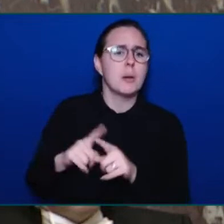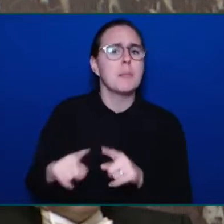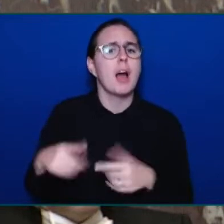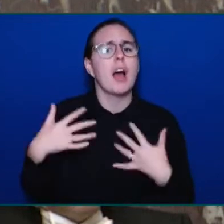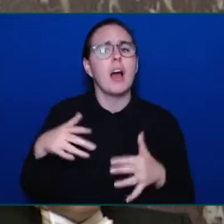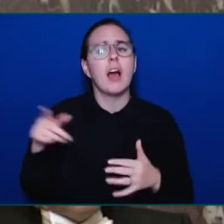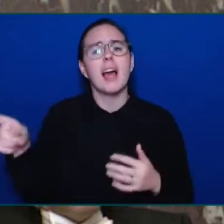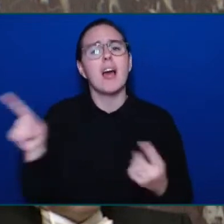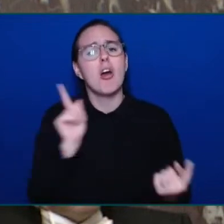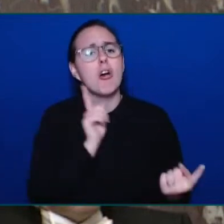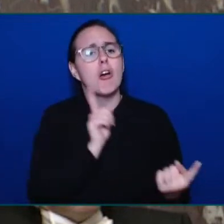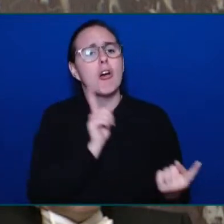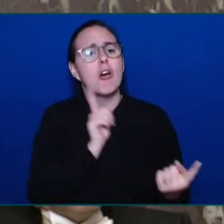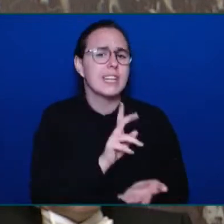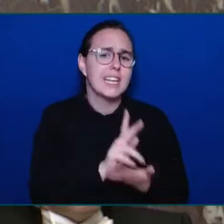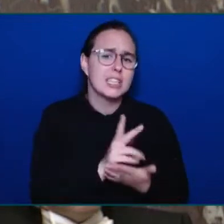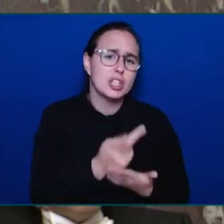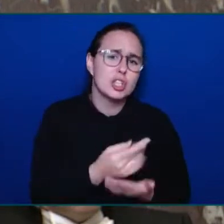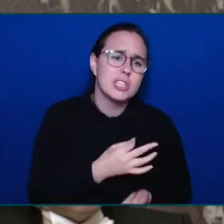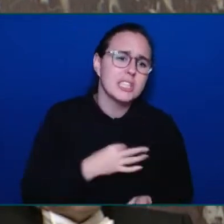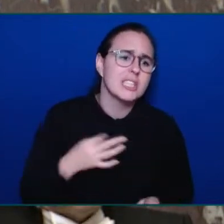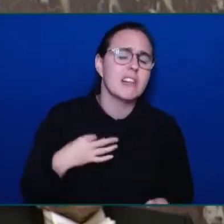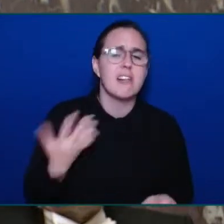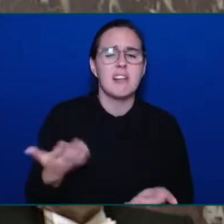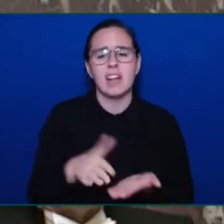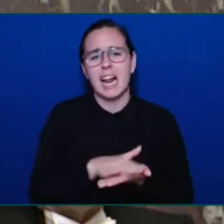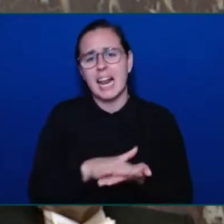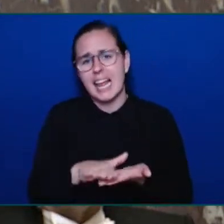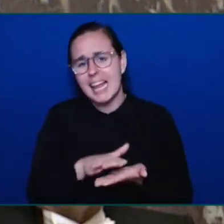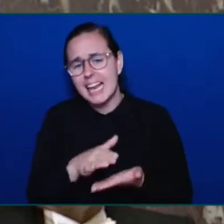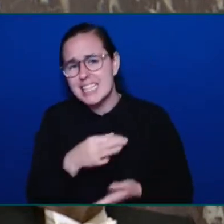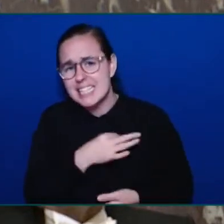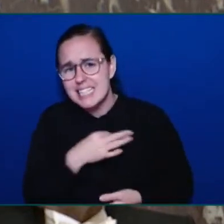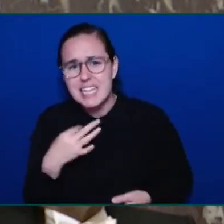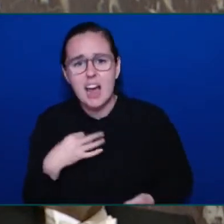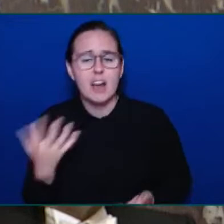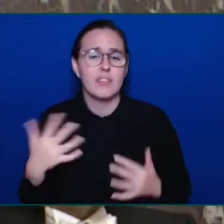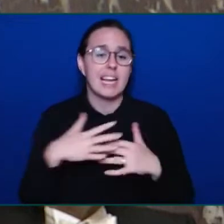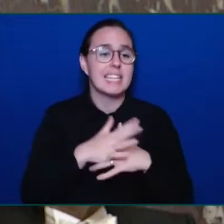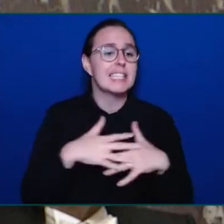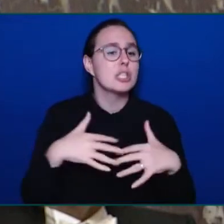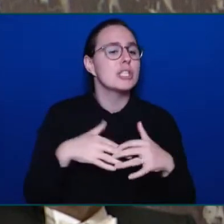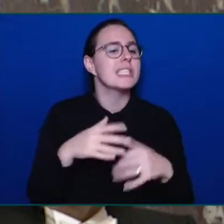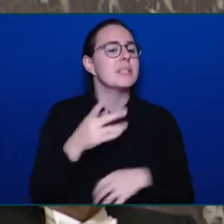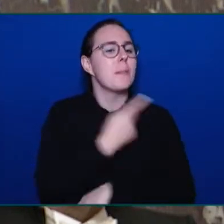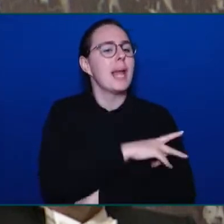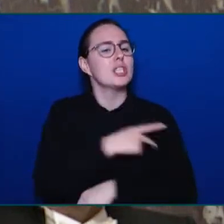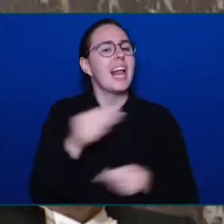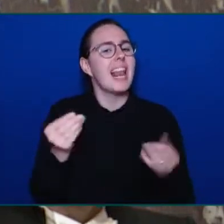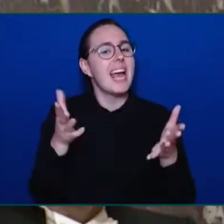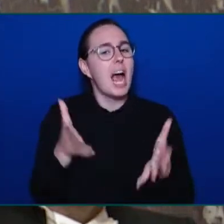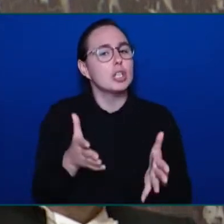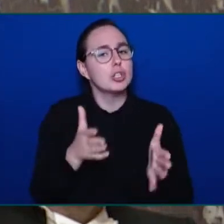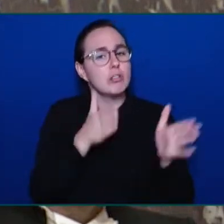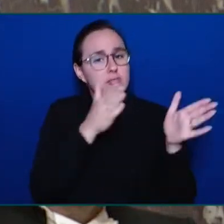our Indigenous patient liaison, diagnostic imaging. I can never say this right. The MDR people,